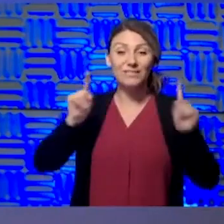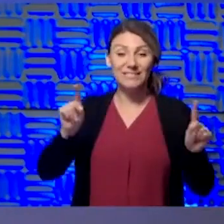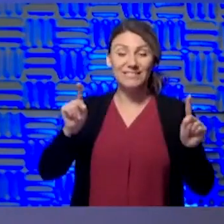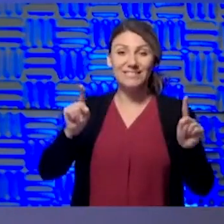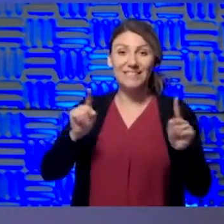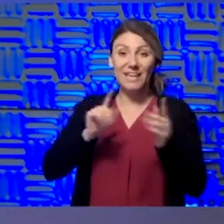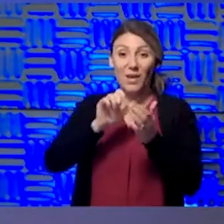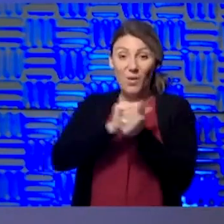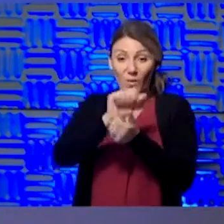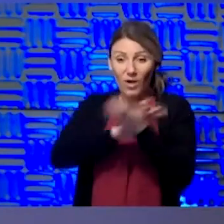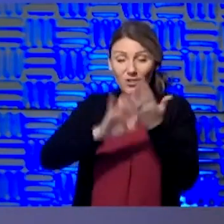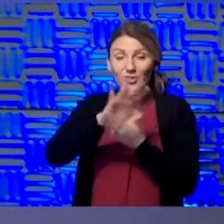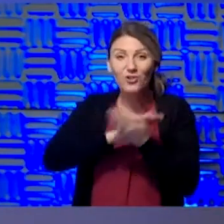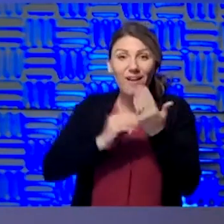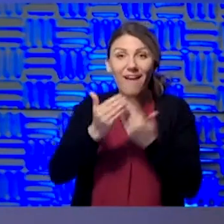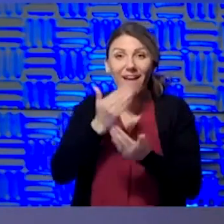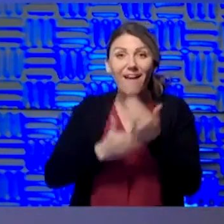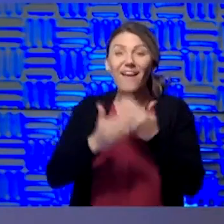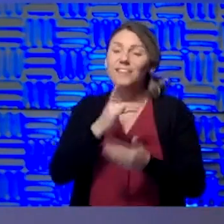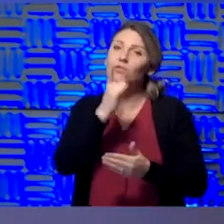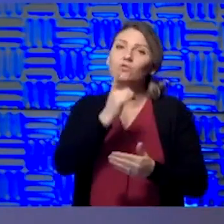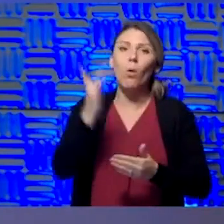your hands, don't touch your face,